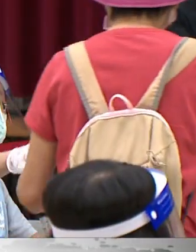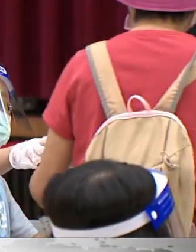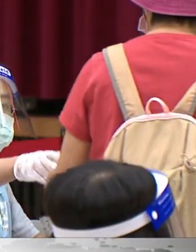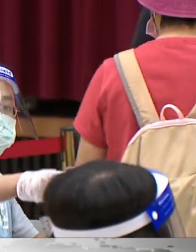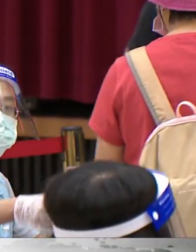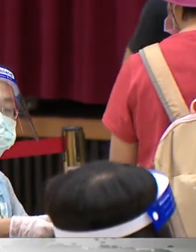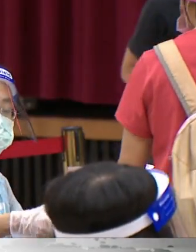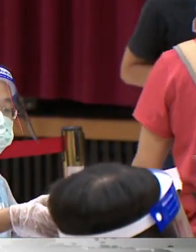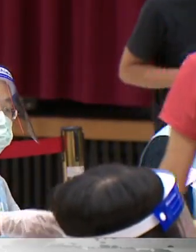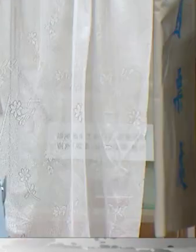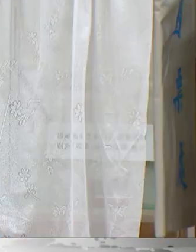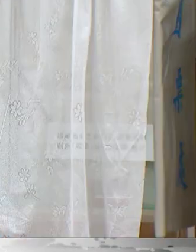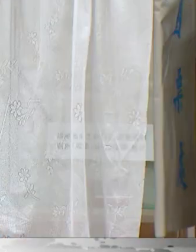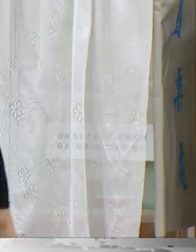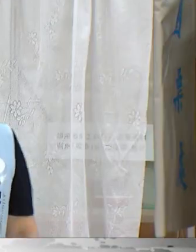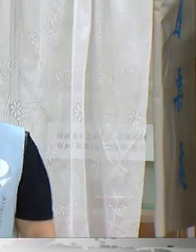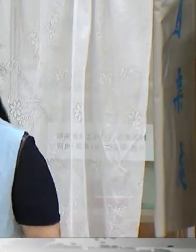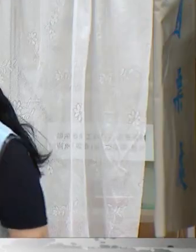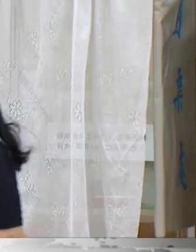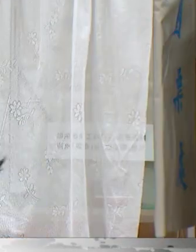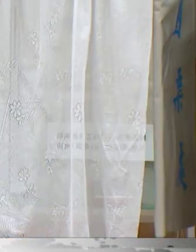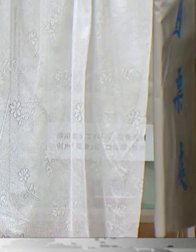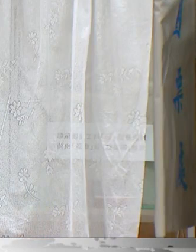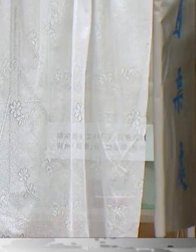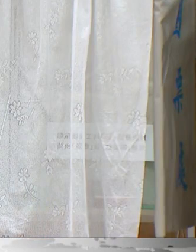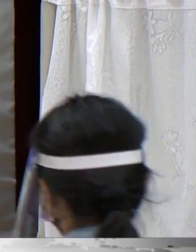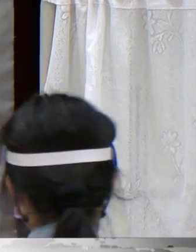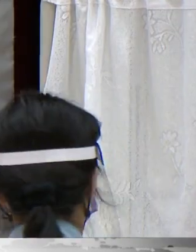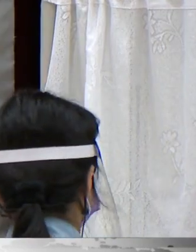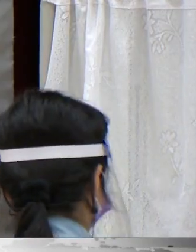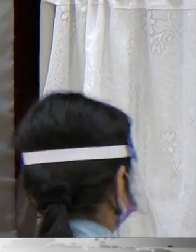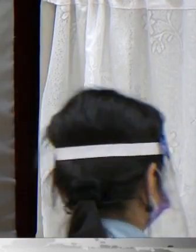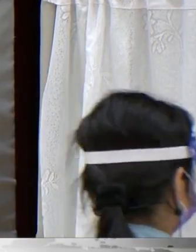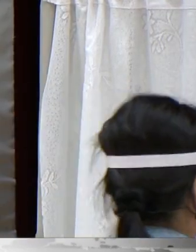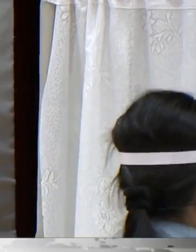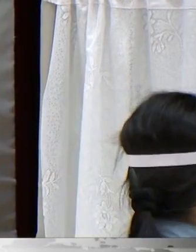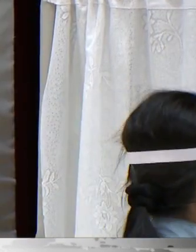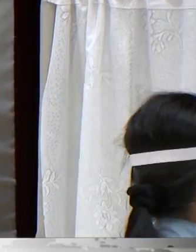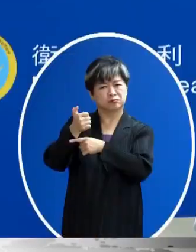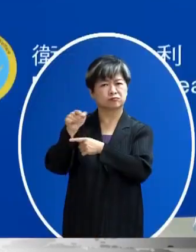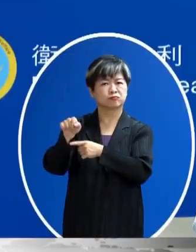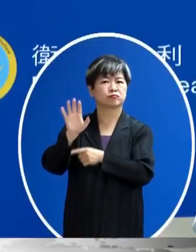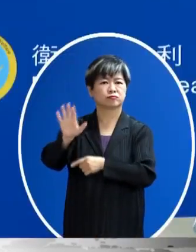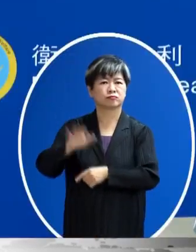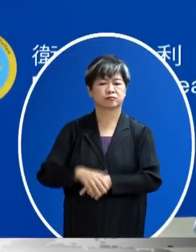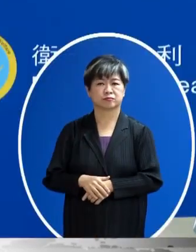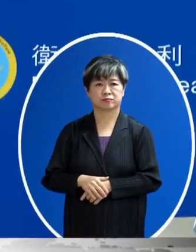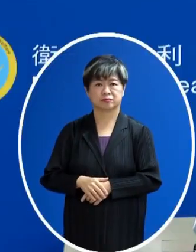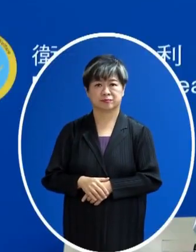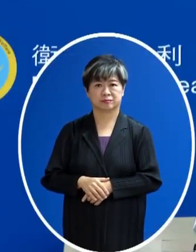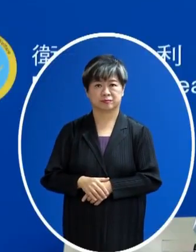50% of patients will still be positive on rapid tests, but won't be too infectious.